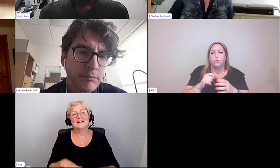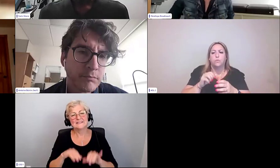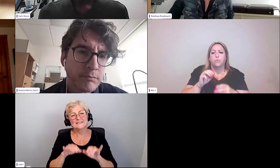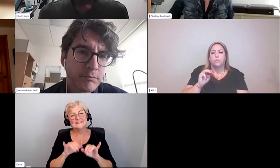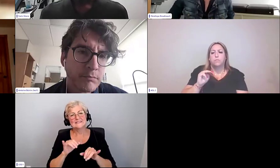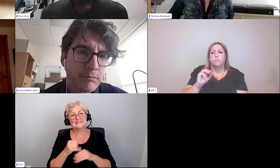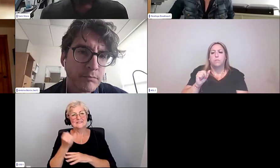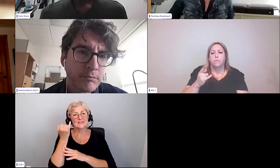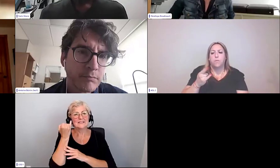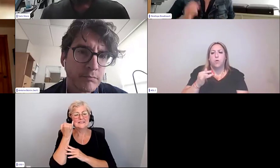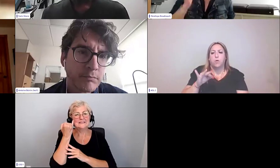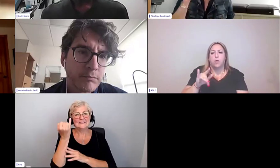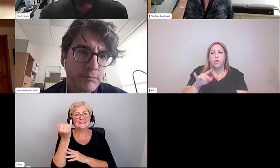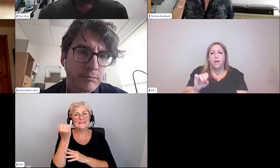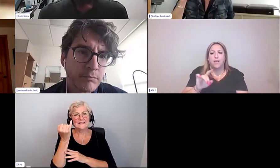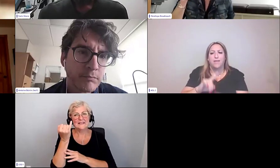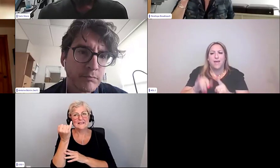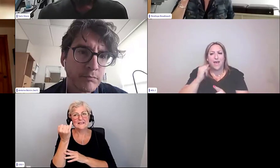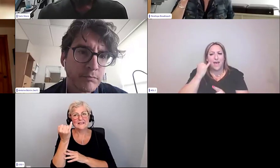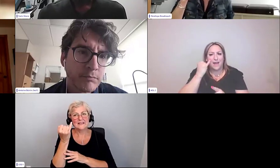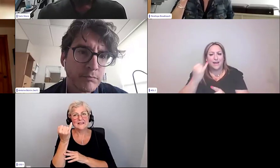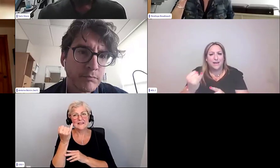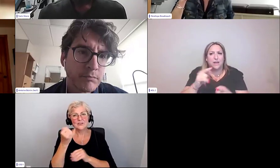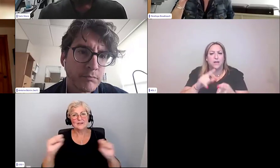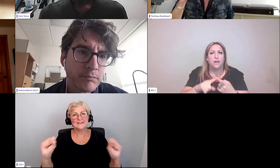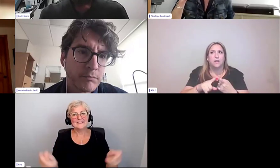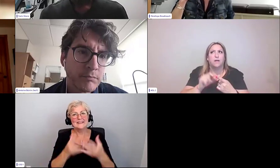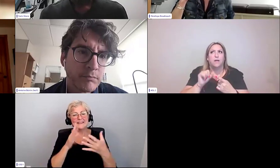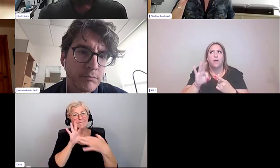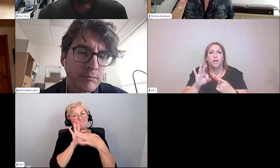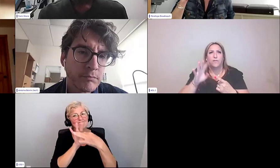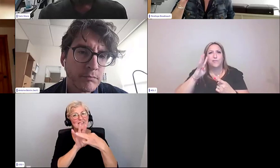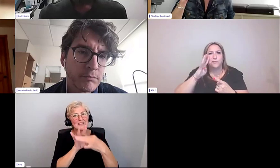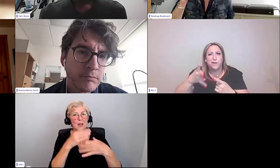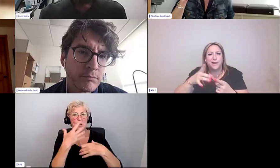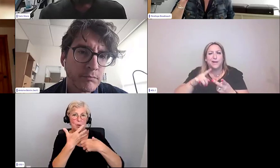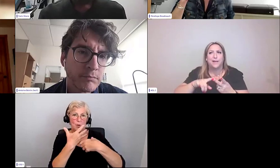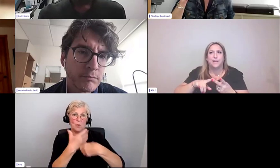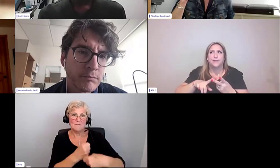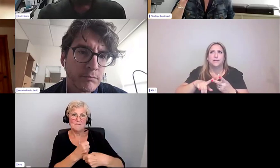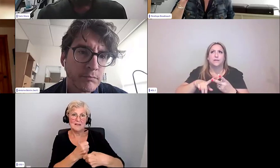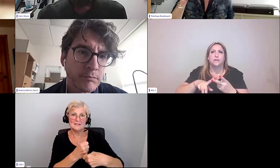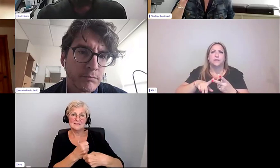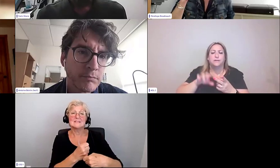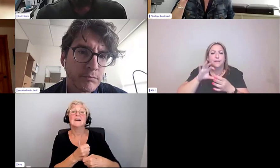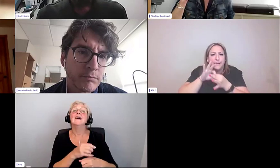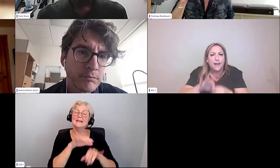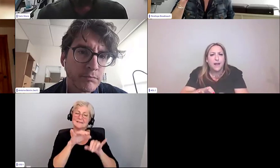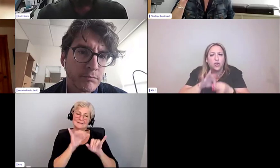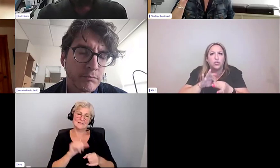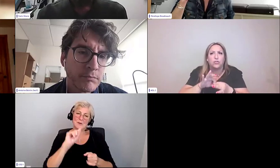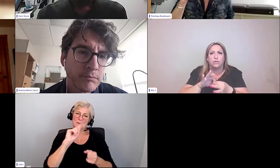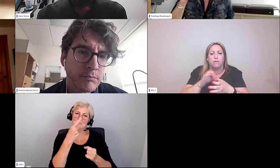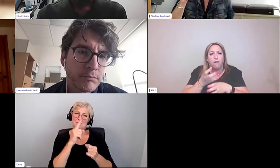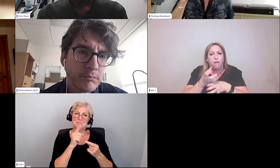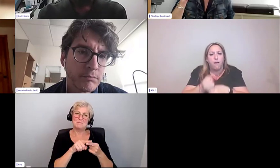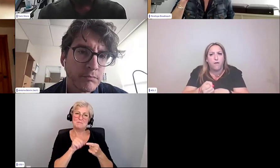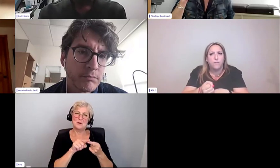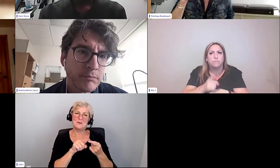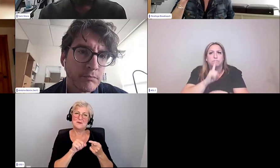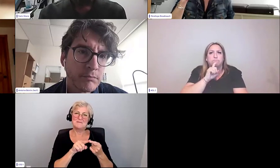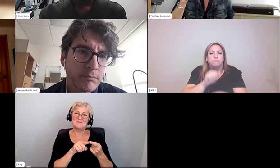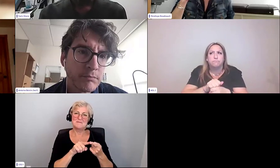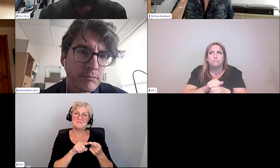So this idea of creating connections of confidence is